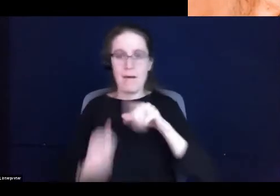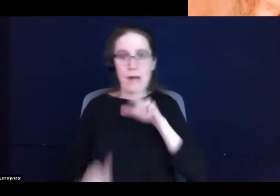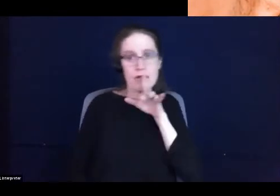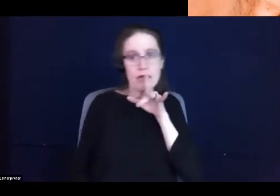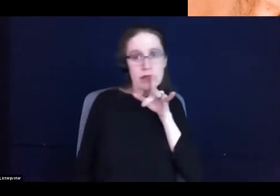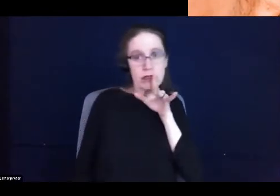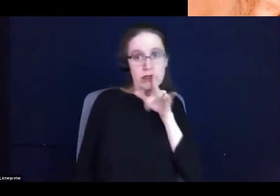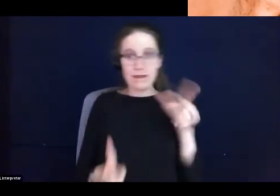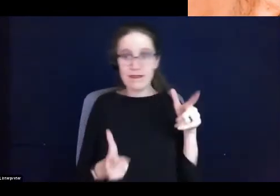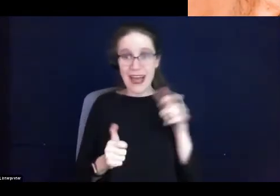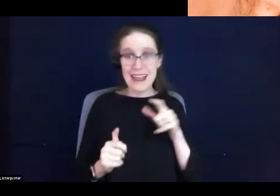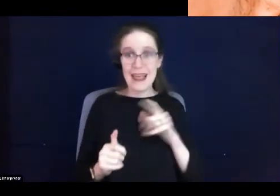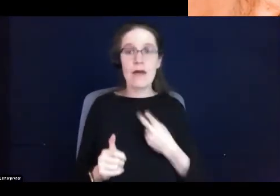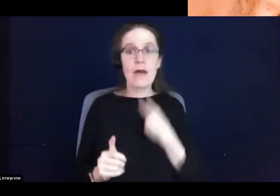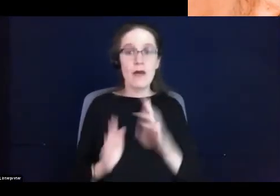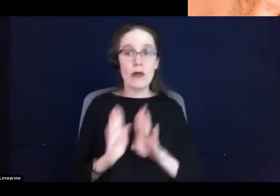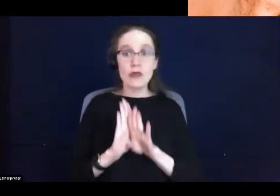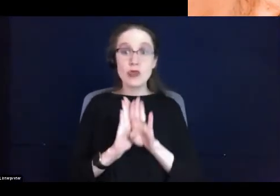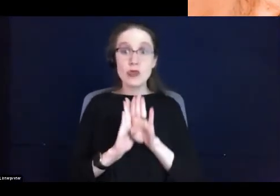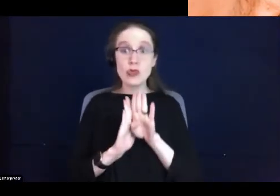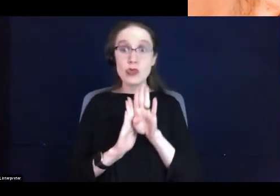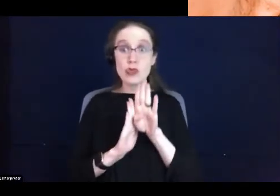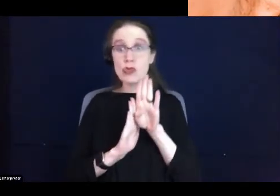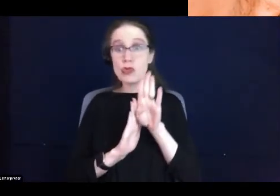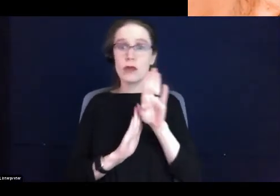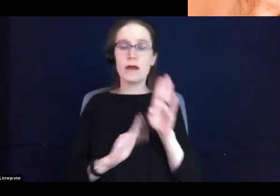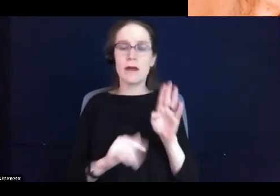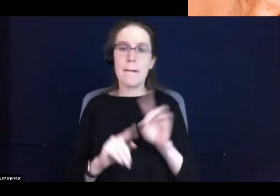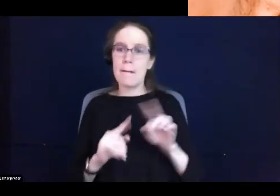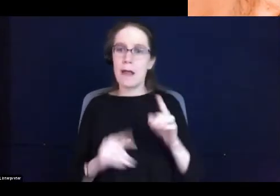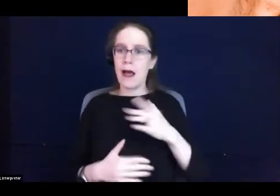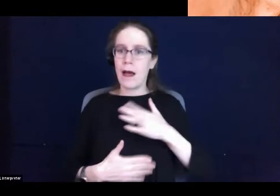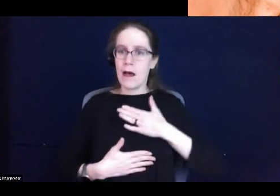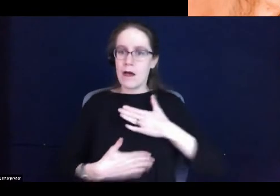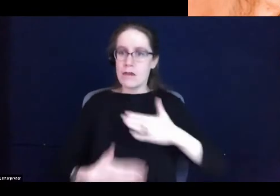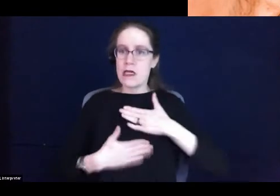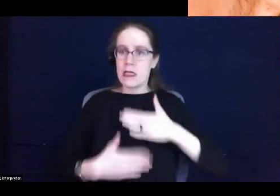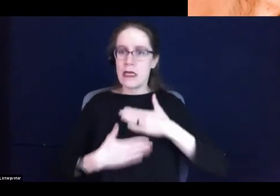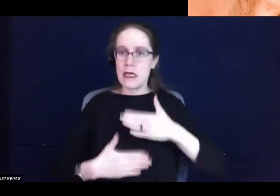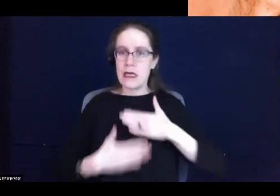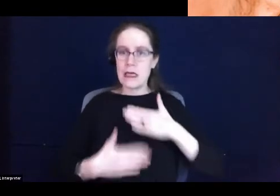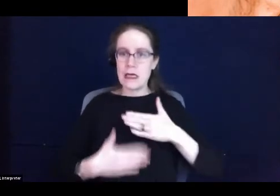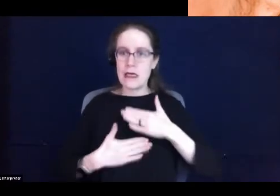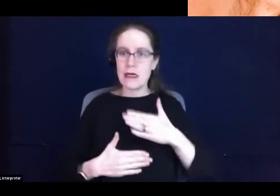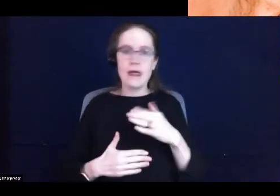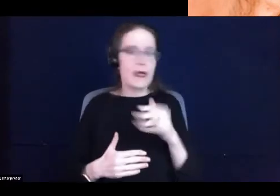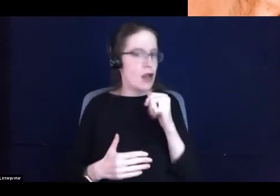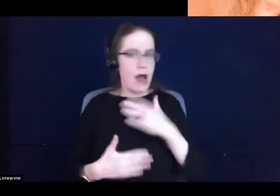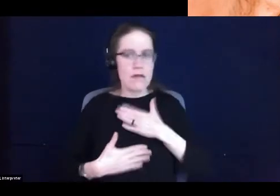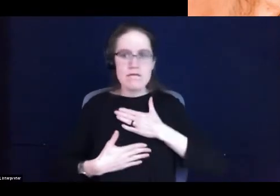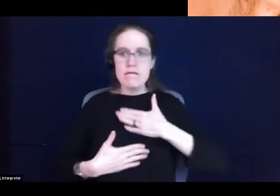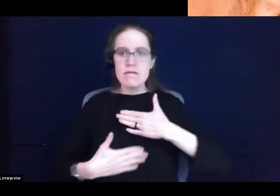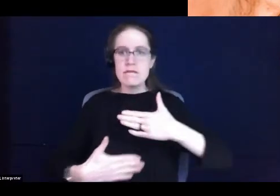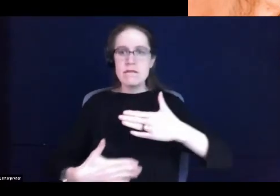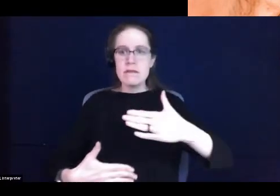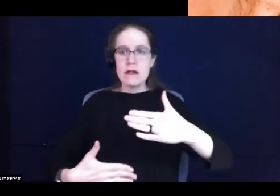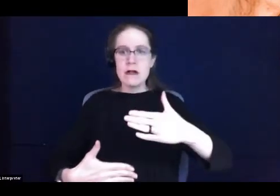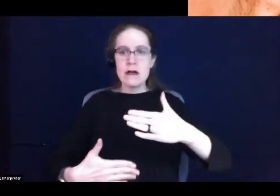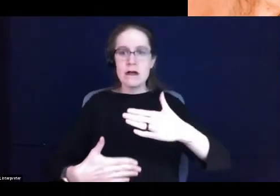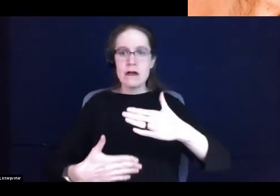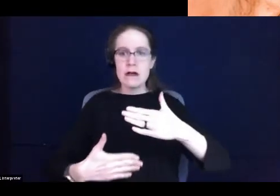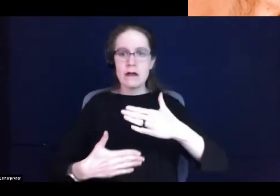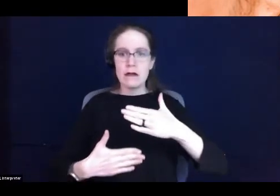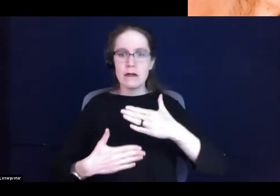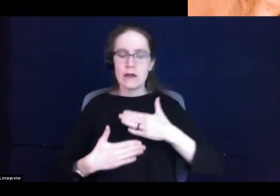up several octaves, but I know that my breathing also quickly becomes really shallow. So I try to pay attention